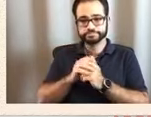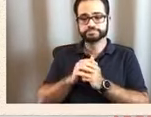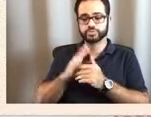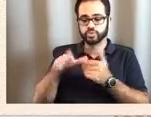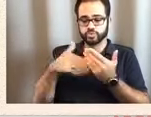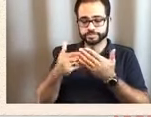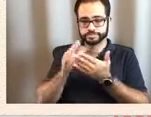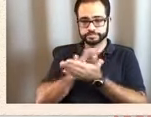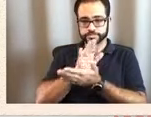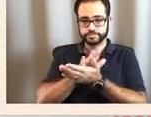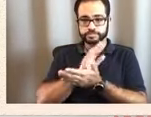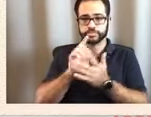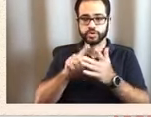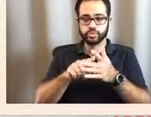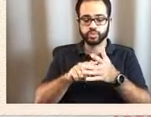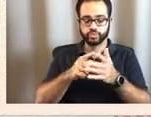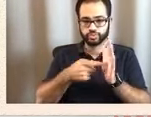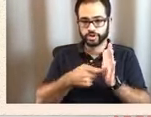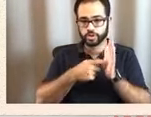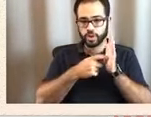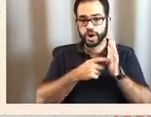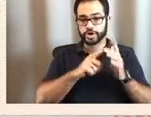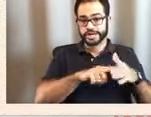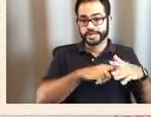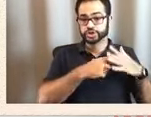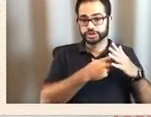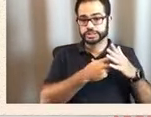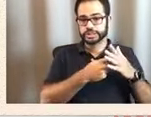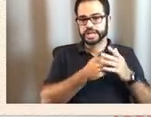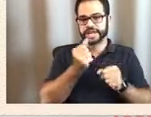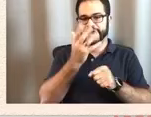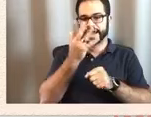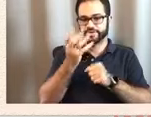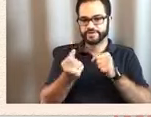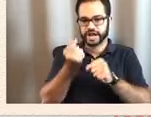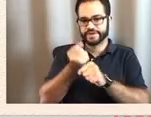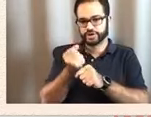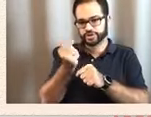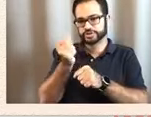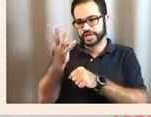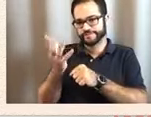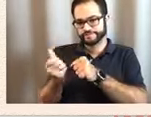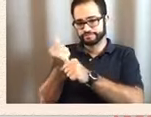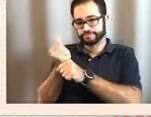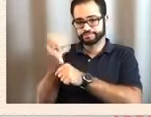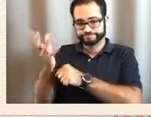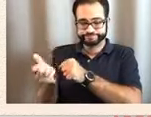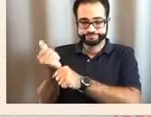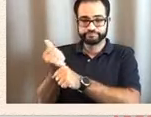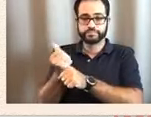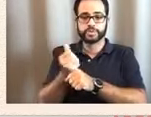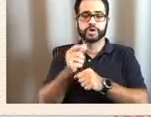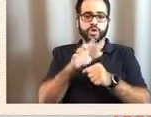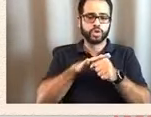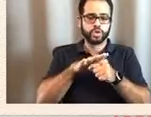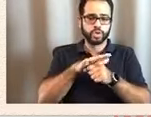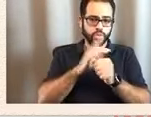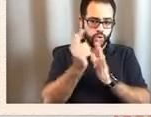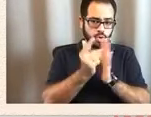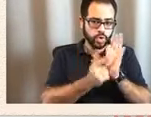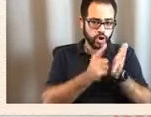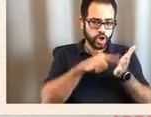initially and every 5 years thereafter. A local law check is not required for the CDC Plus program, but